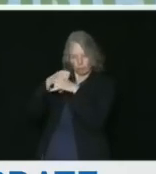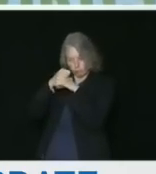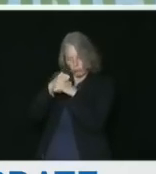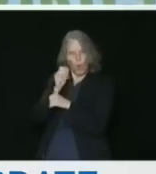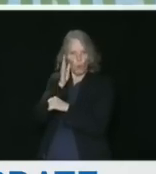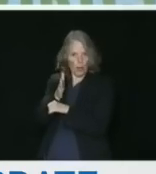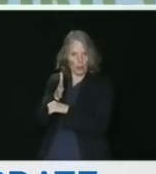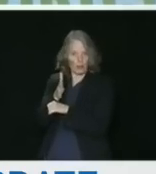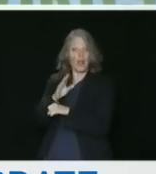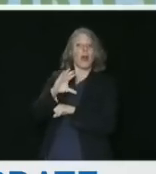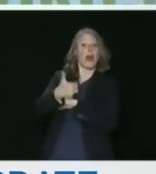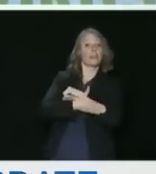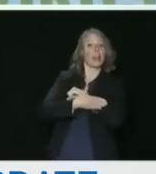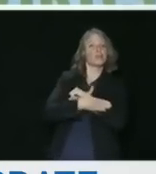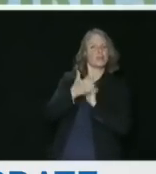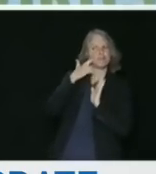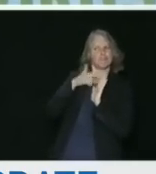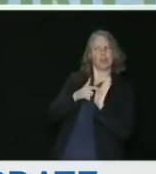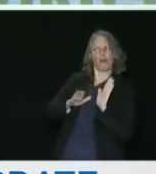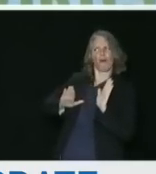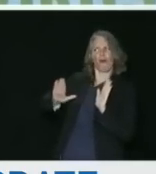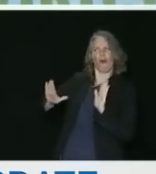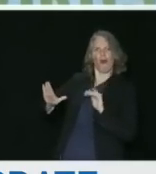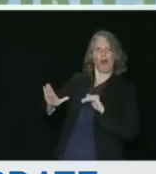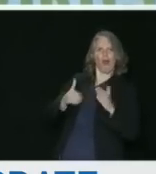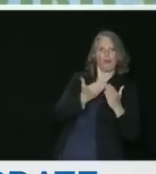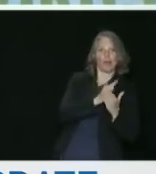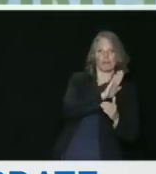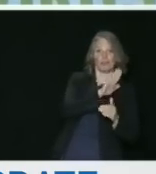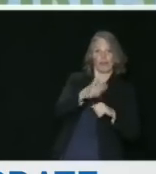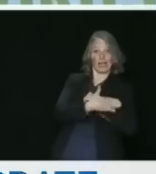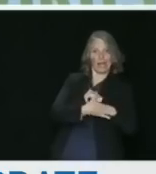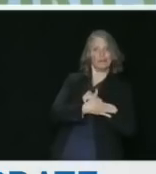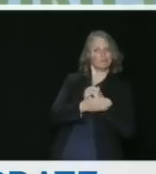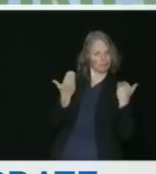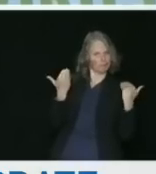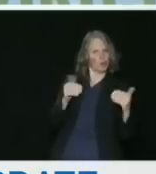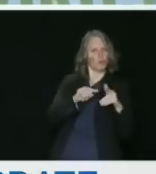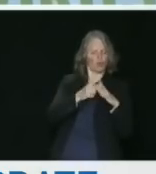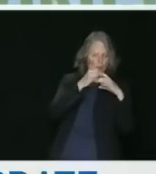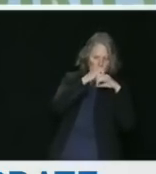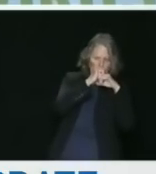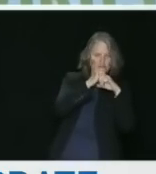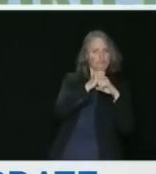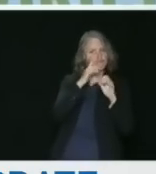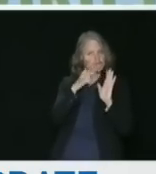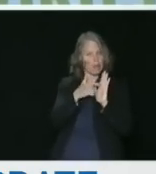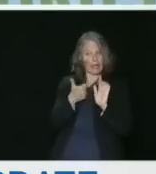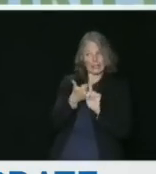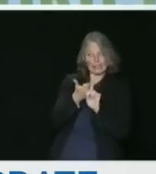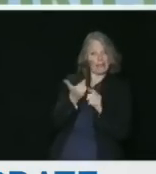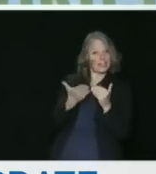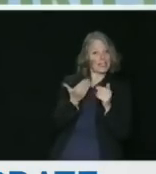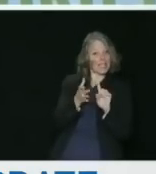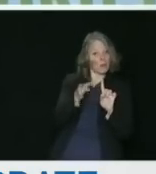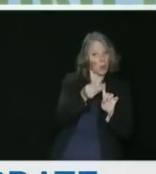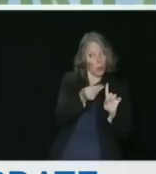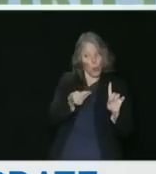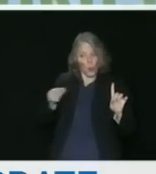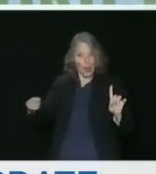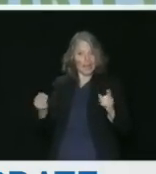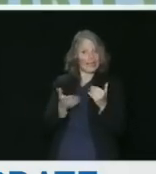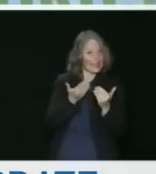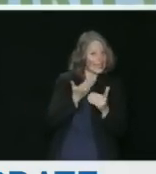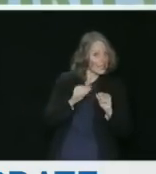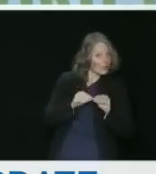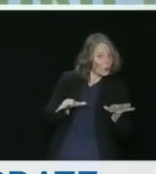have, seen introductions could have a go at looking at is it more transmissible? Is it that would it